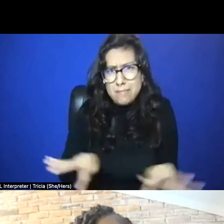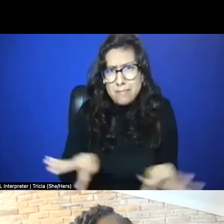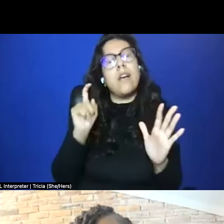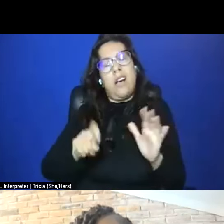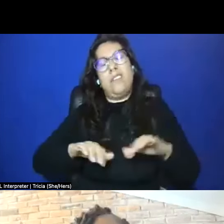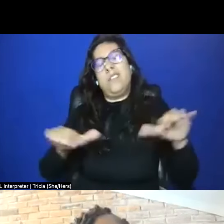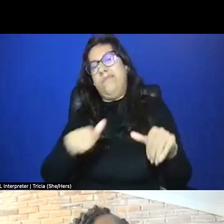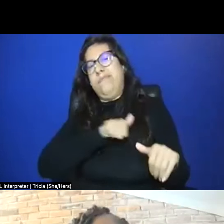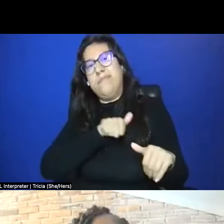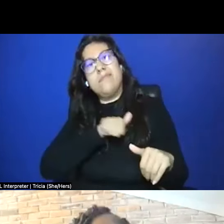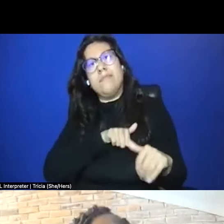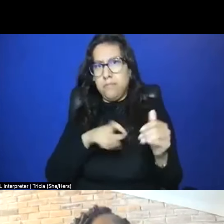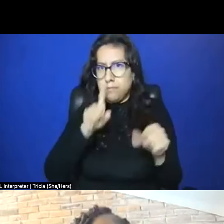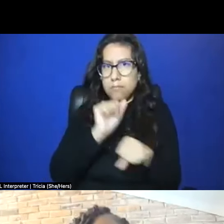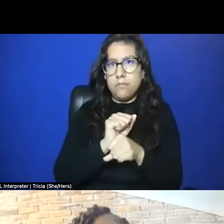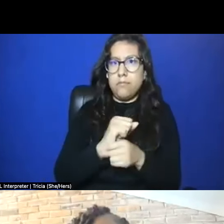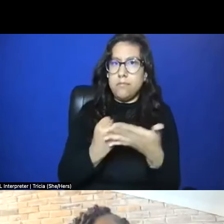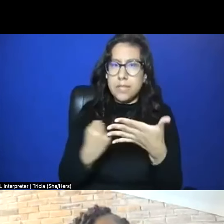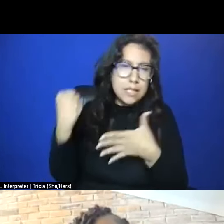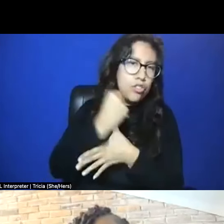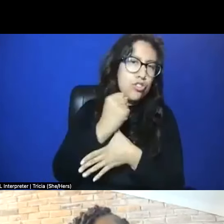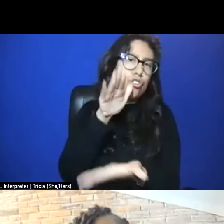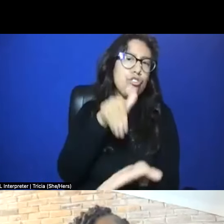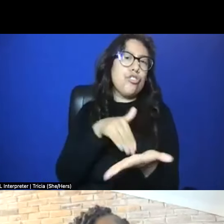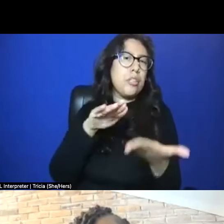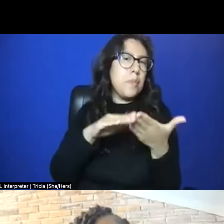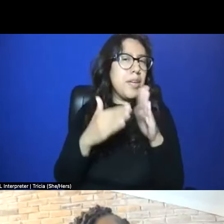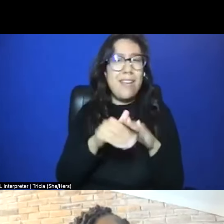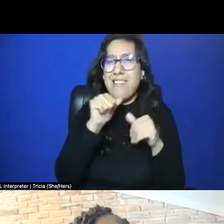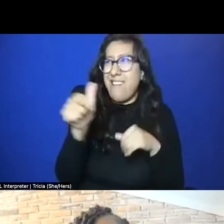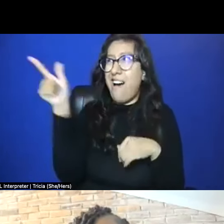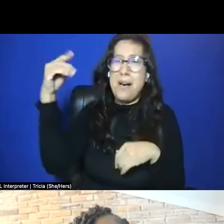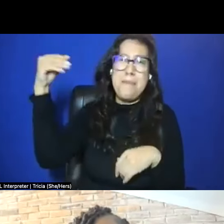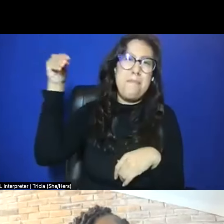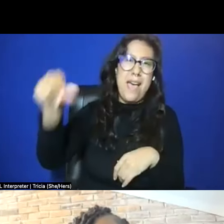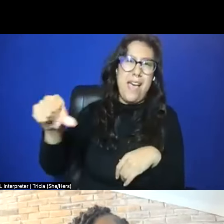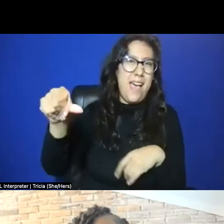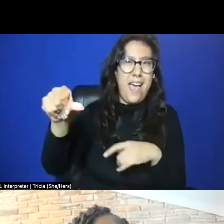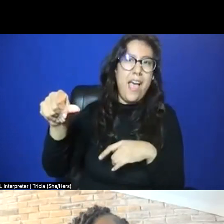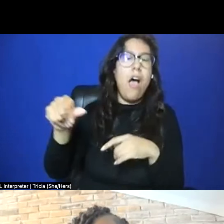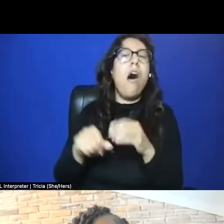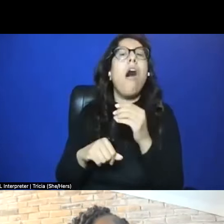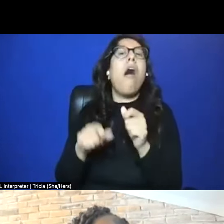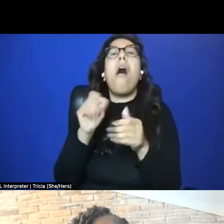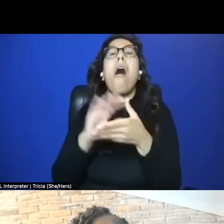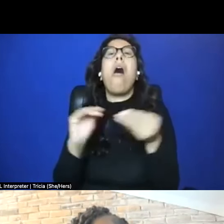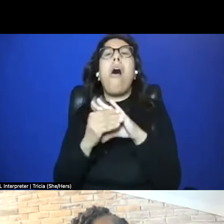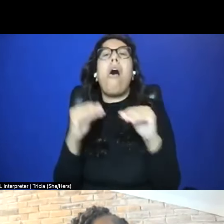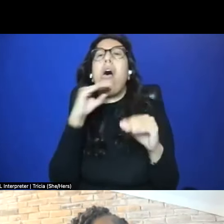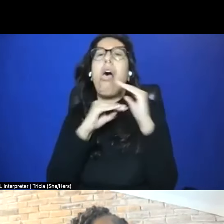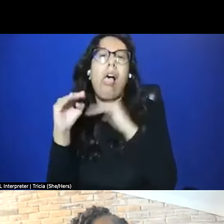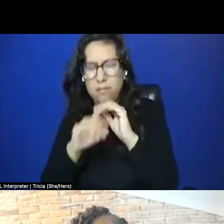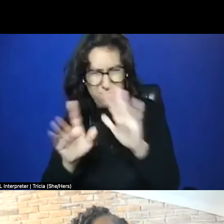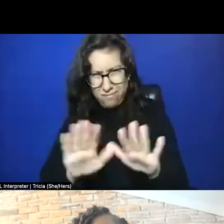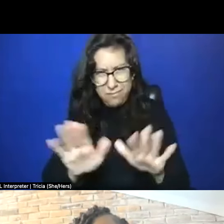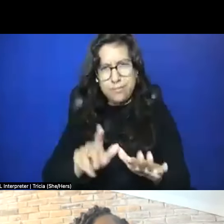that in a way that truly centers communities and not just pay lip service to that, and truly understand that